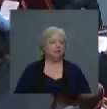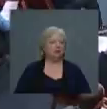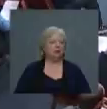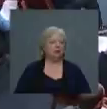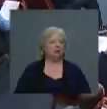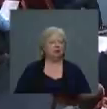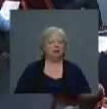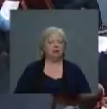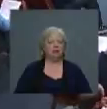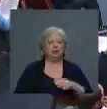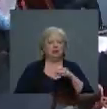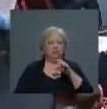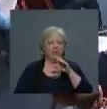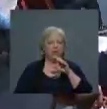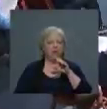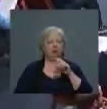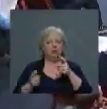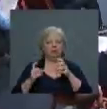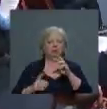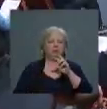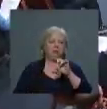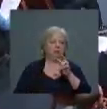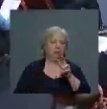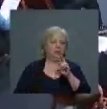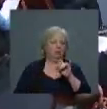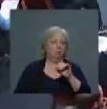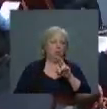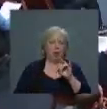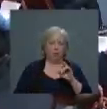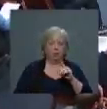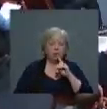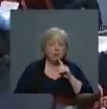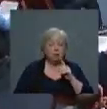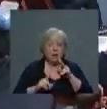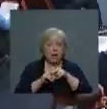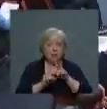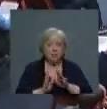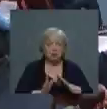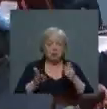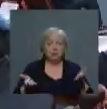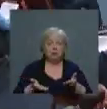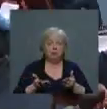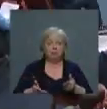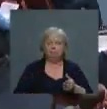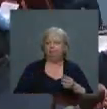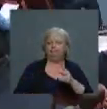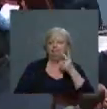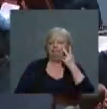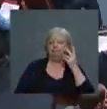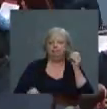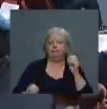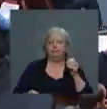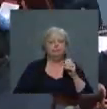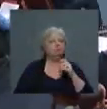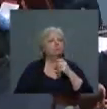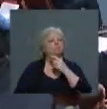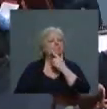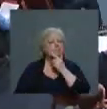Director Wyrick, you're recognized, please. Yes, is the applicant here? I don't see him. Hmm.